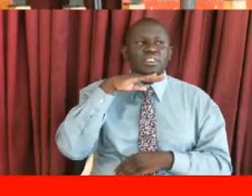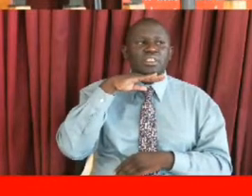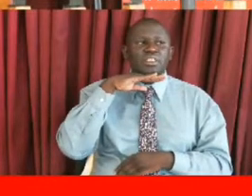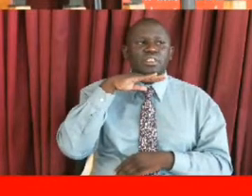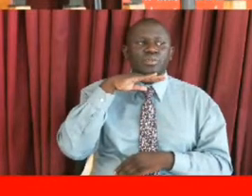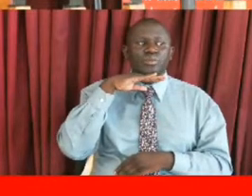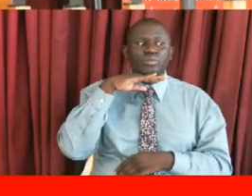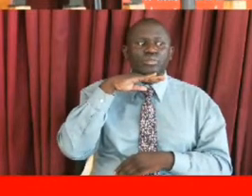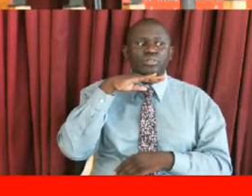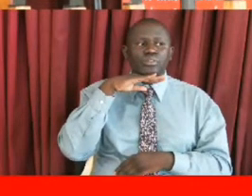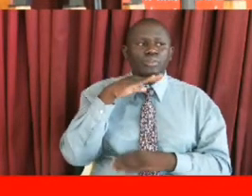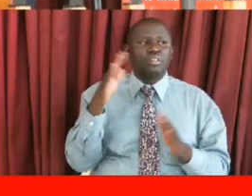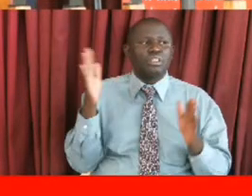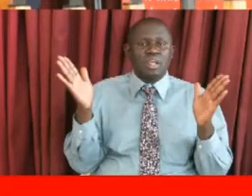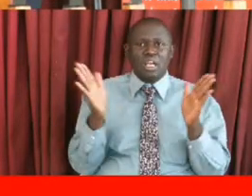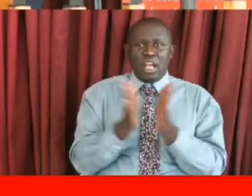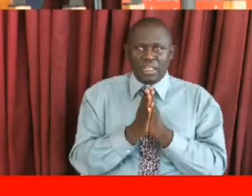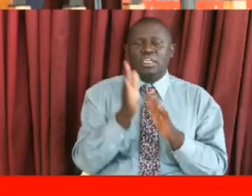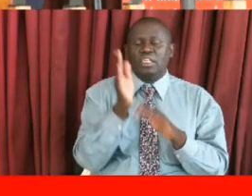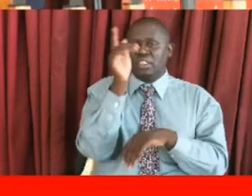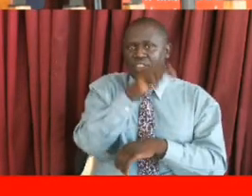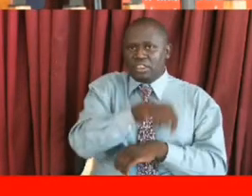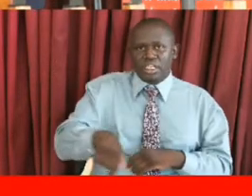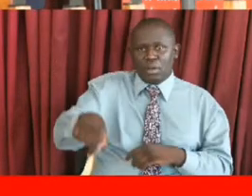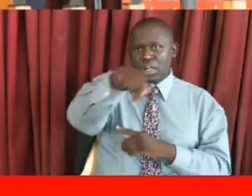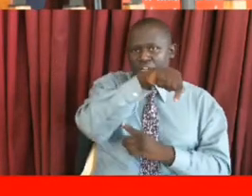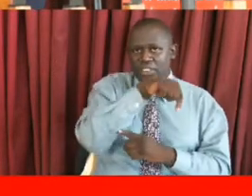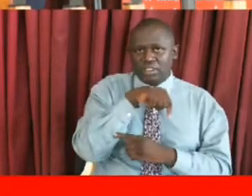dead and is Among